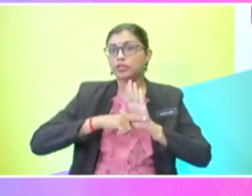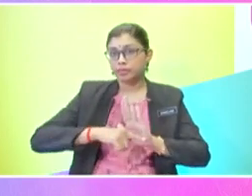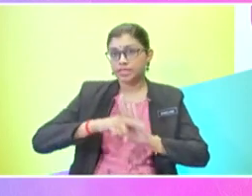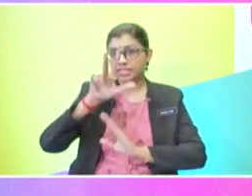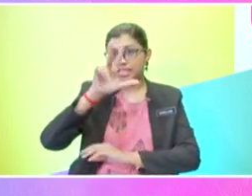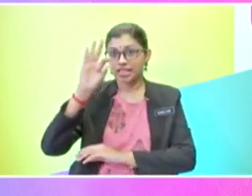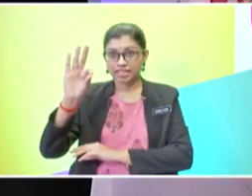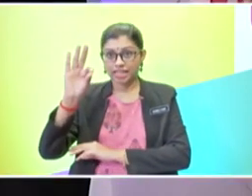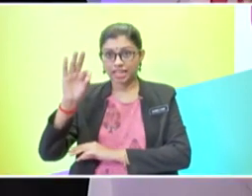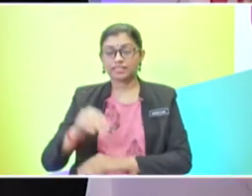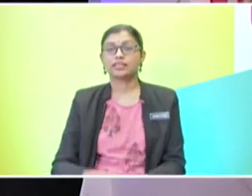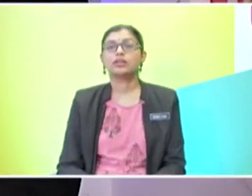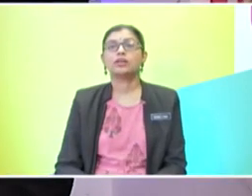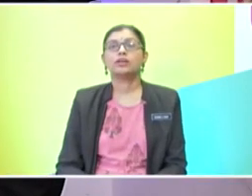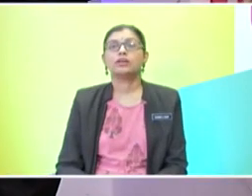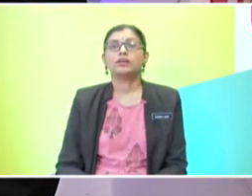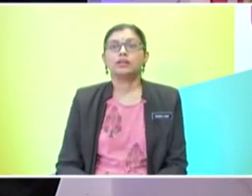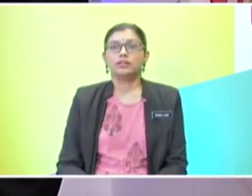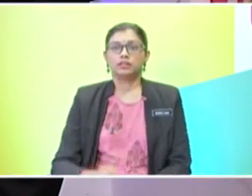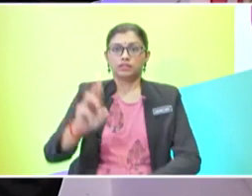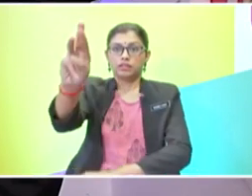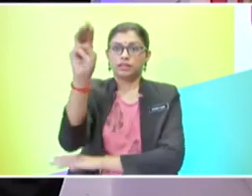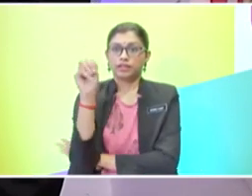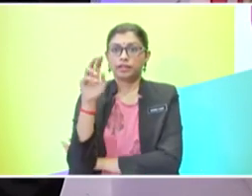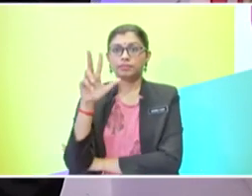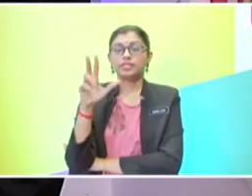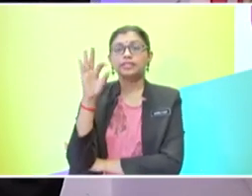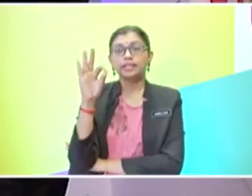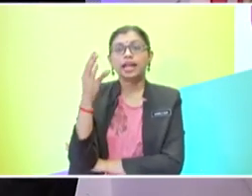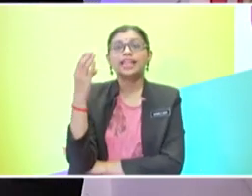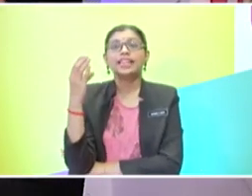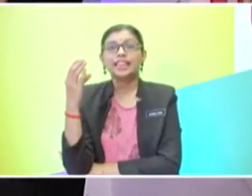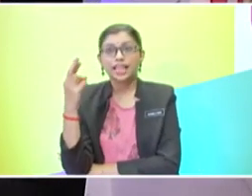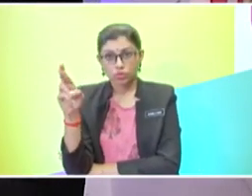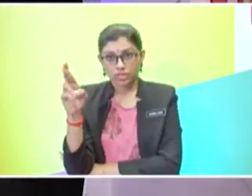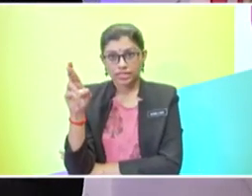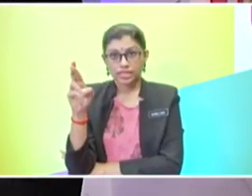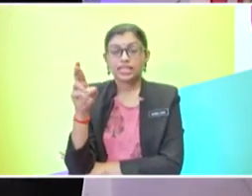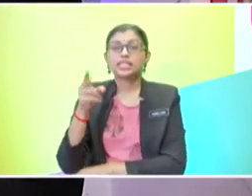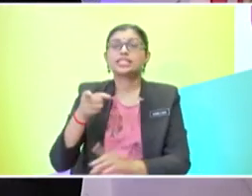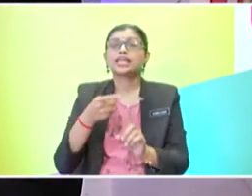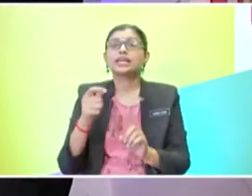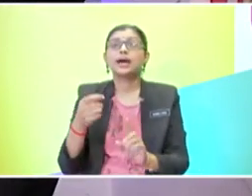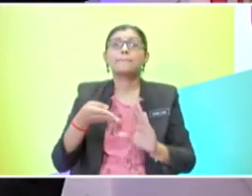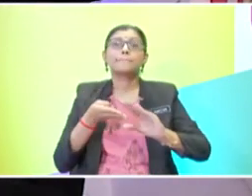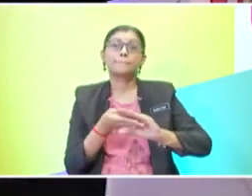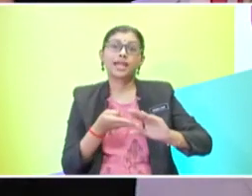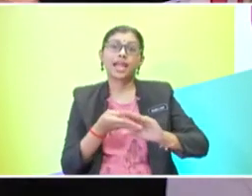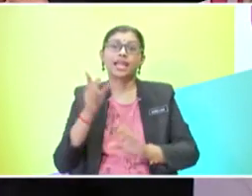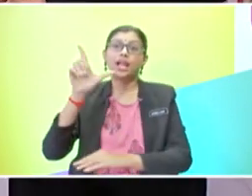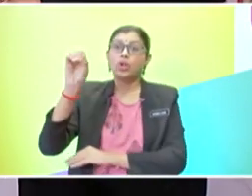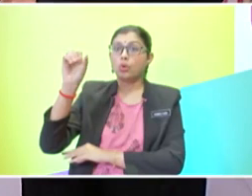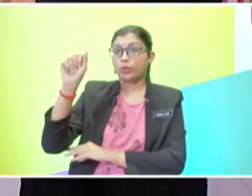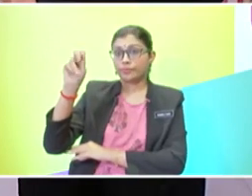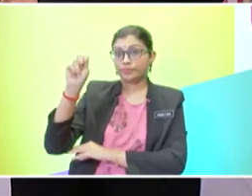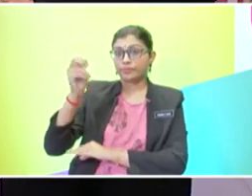remember, Mr. Alex took a bank loan, right? Okay, yes. For step two, we times with the 3.2%, okay, that given